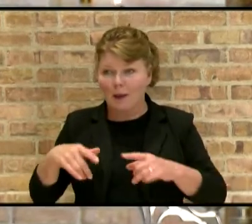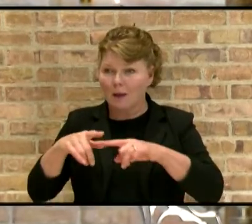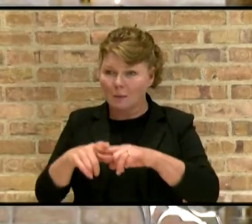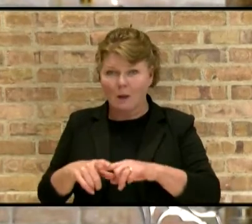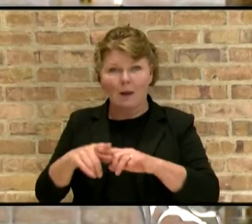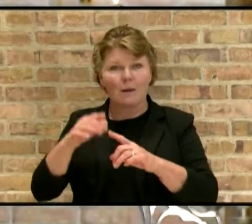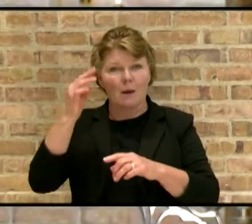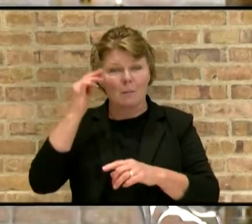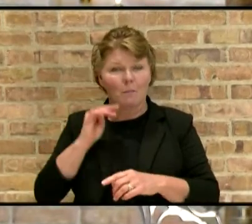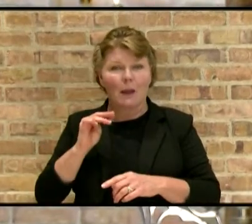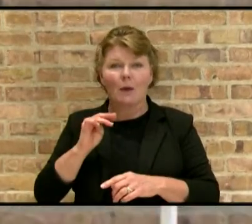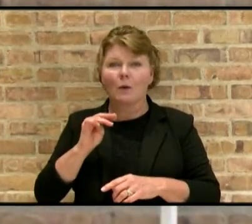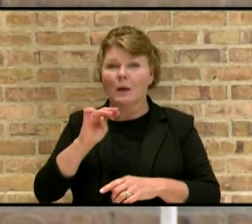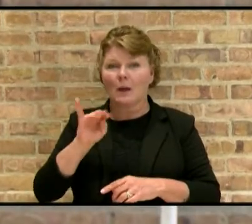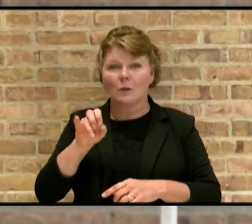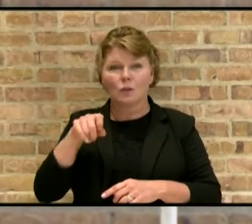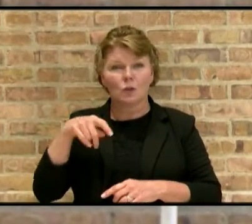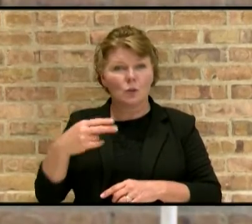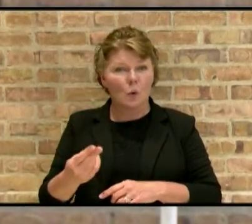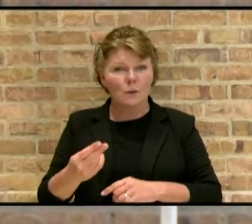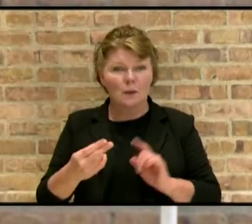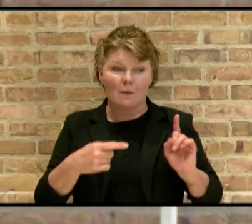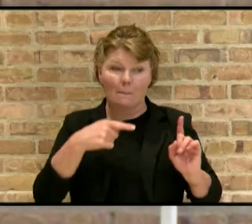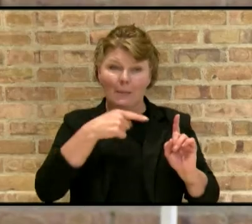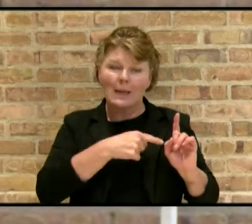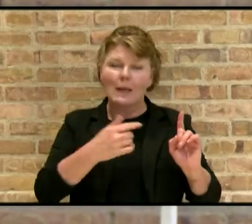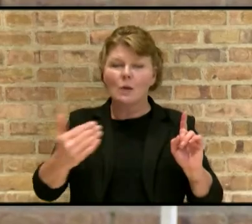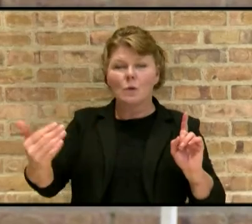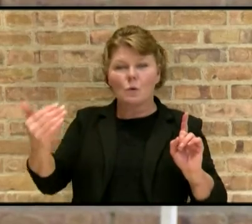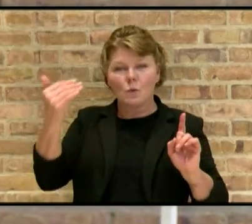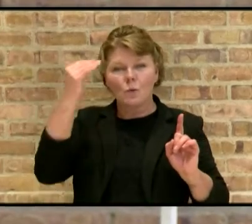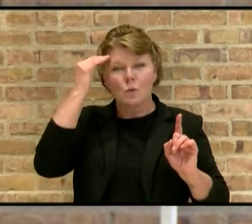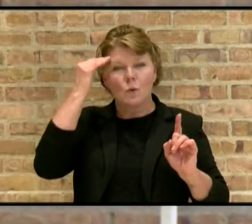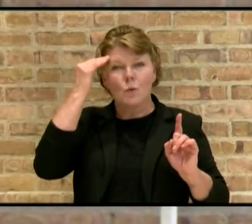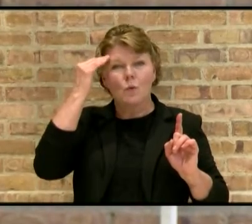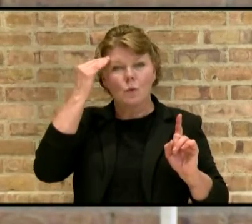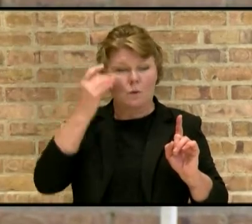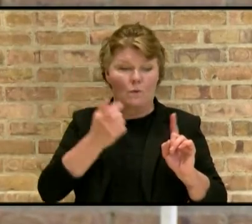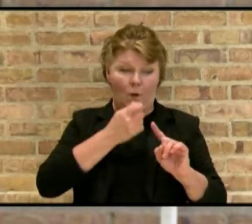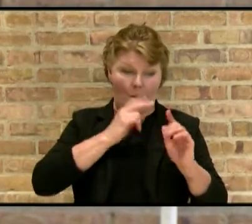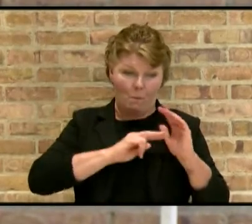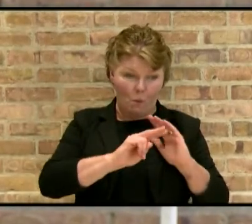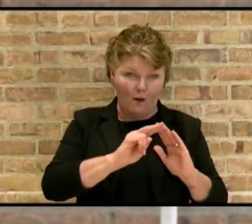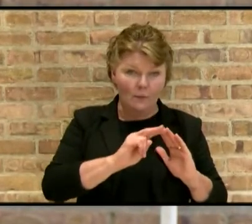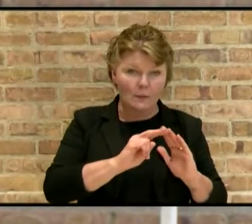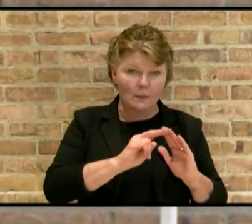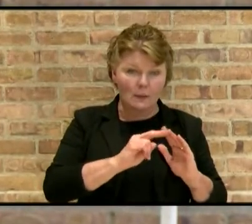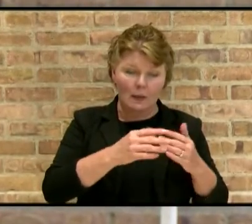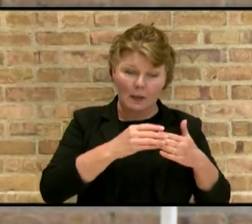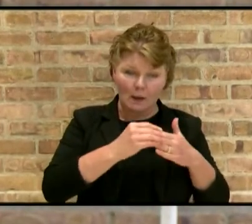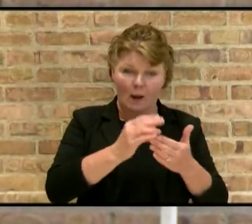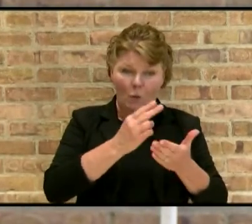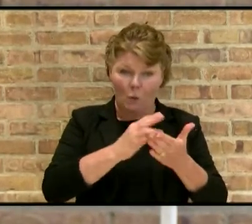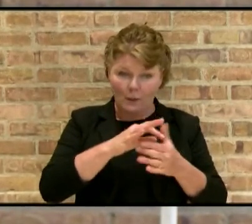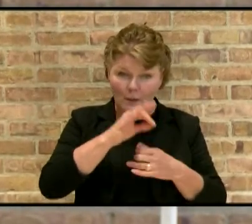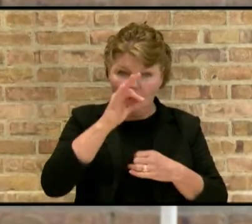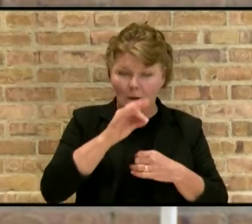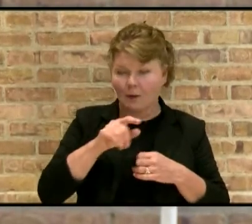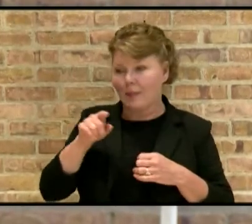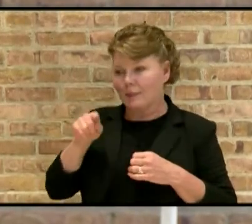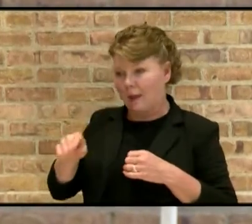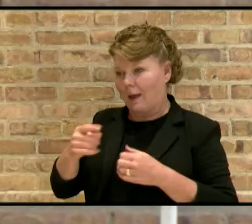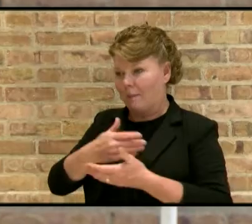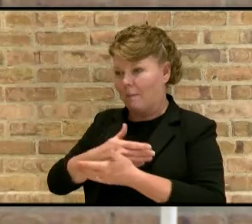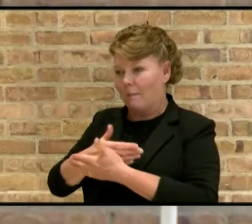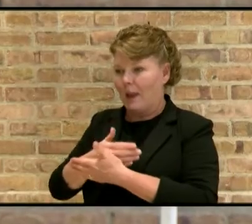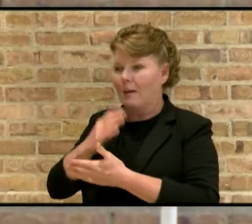on Mary and Joseph. But Simeon knew from prophecy, by the guidance of the Holy Spirit, that this child